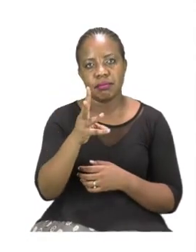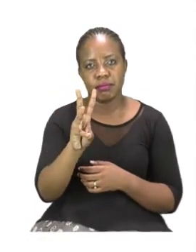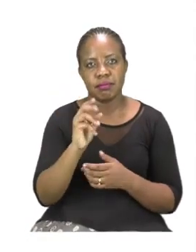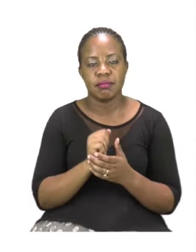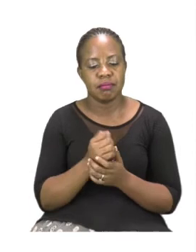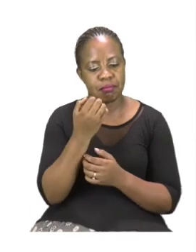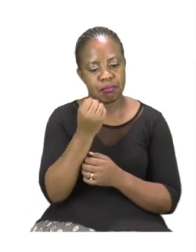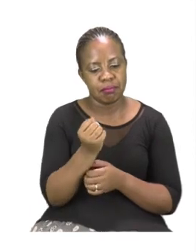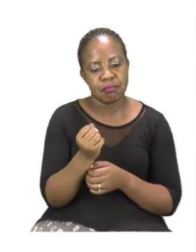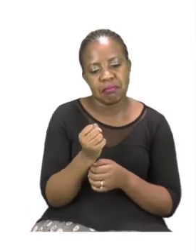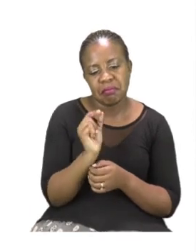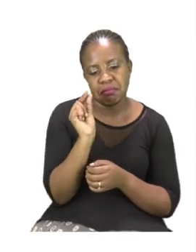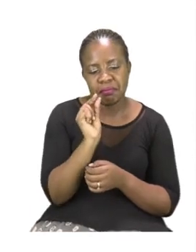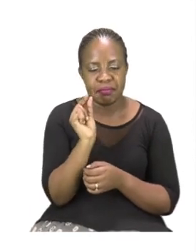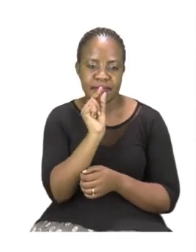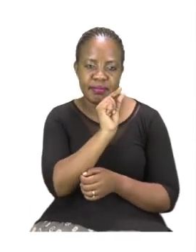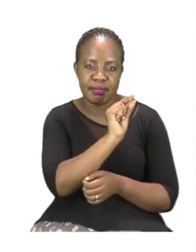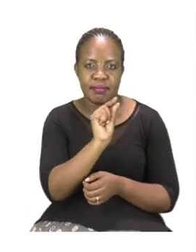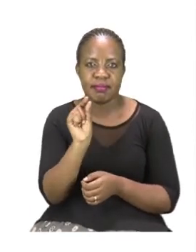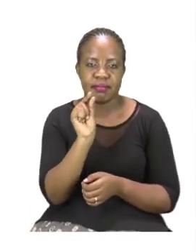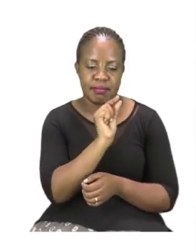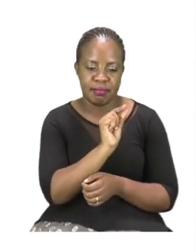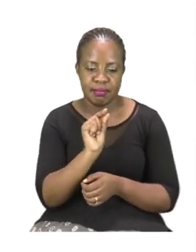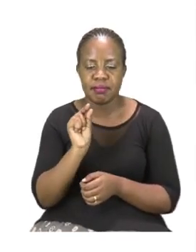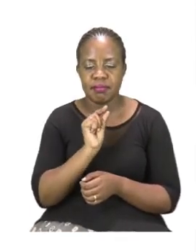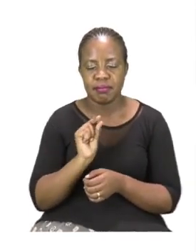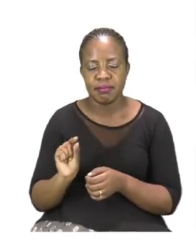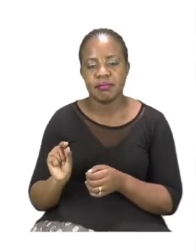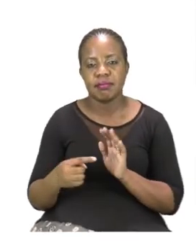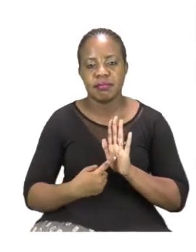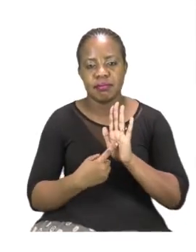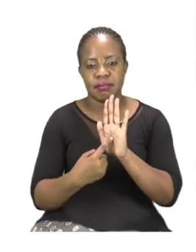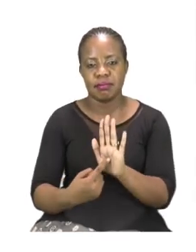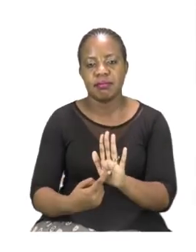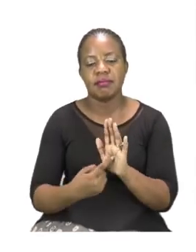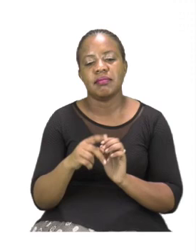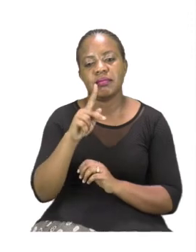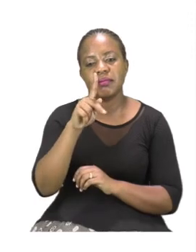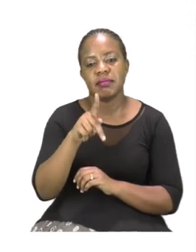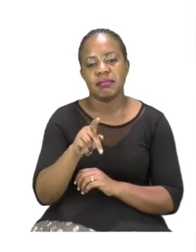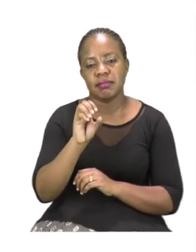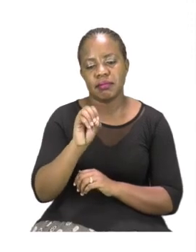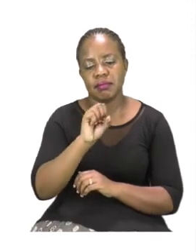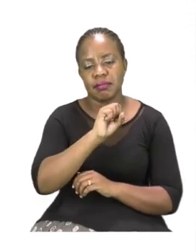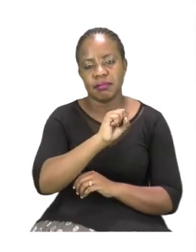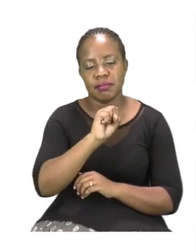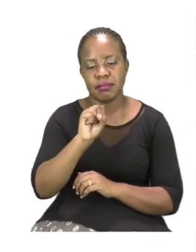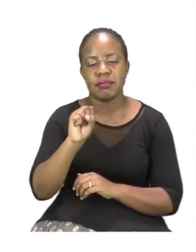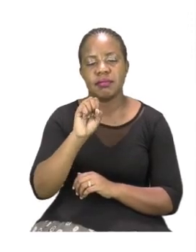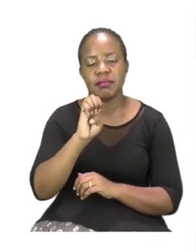few sentences to show the possessive pronouns. The first one that we are being